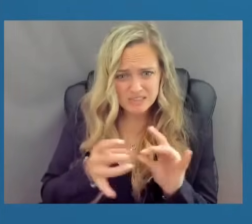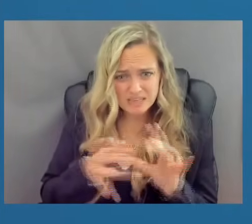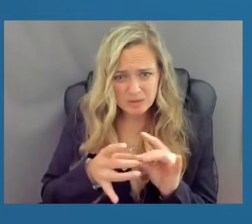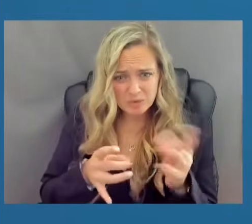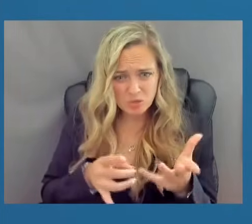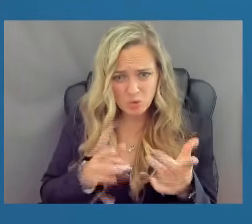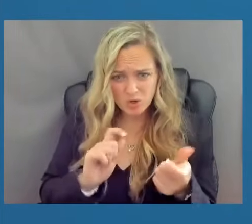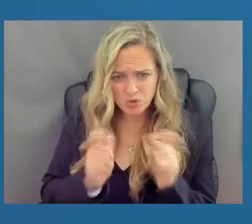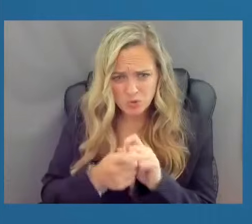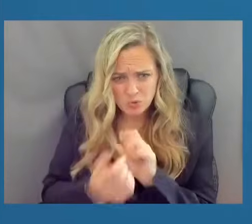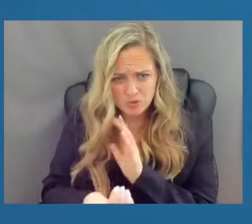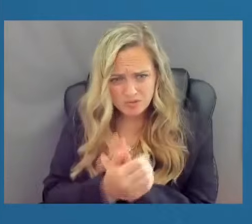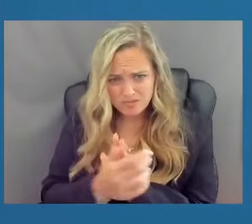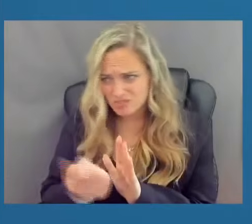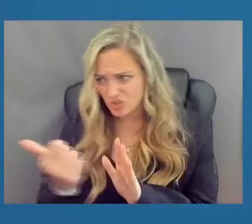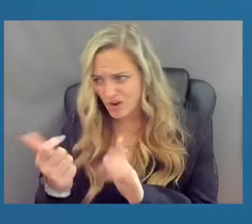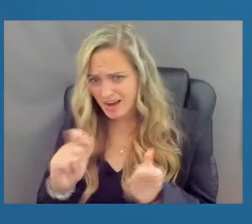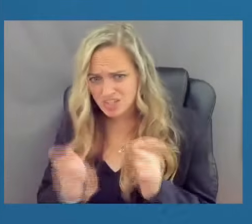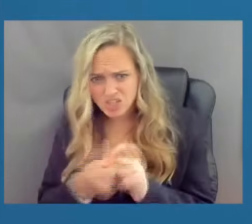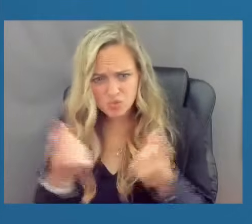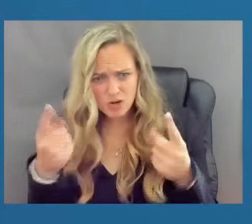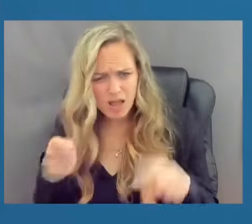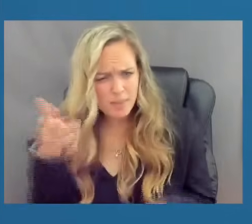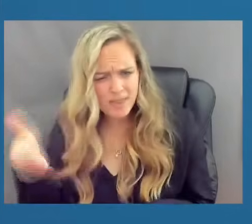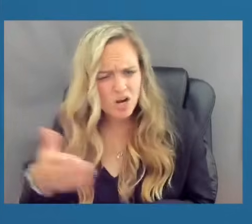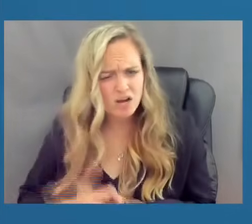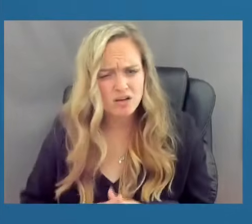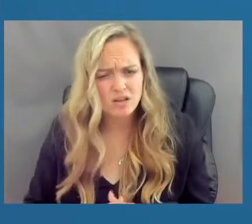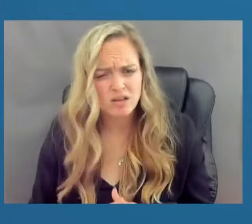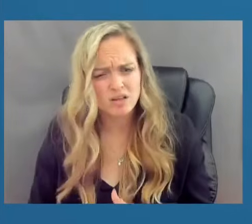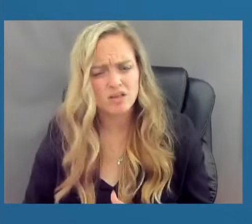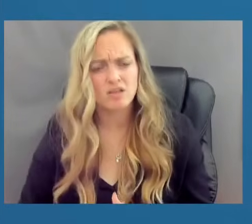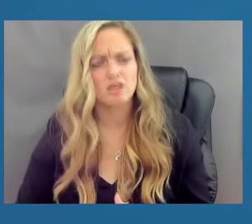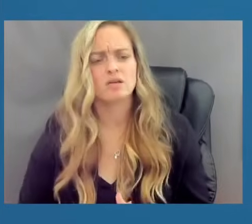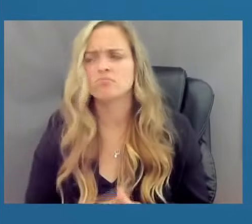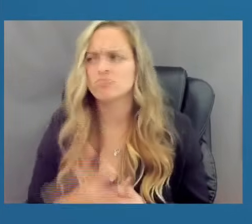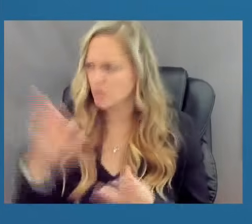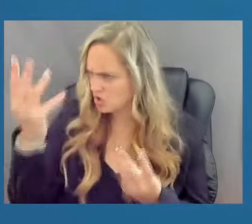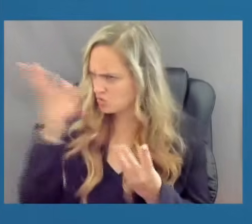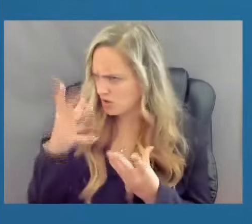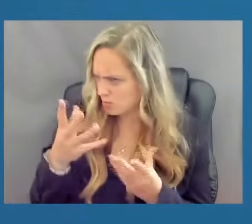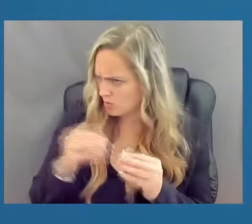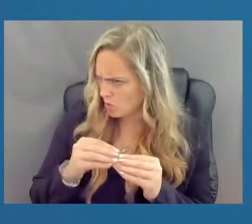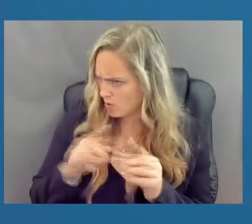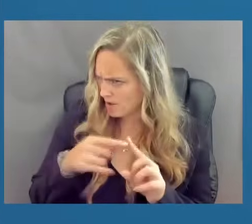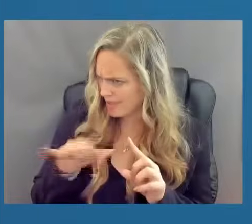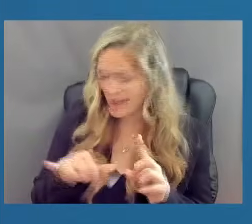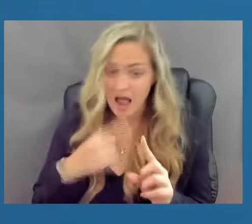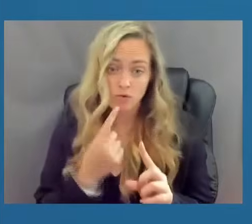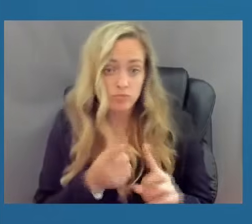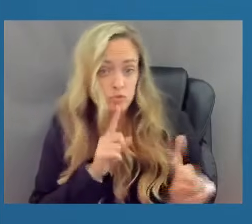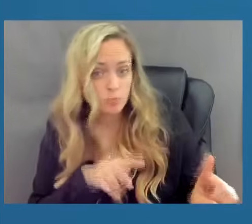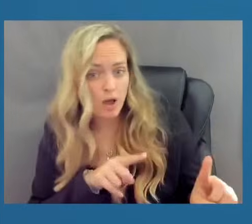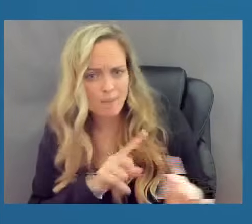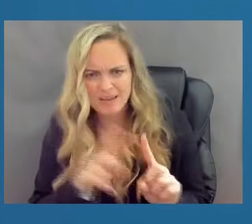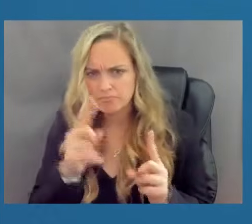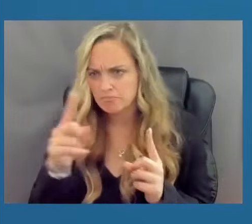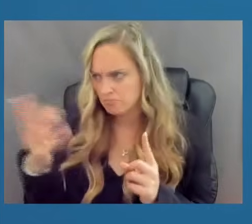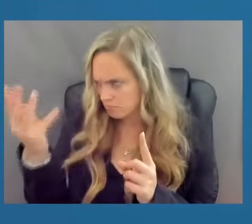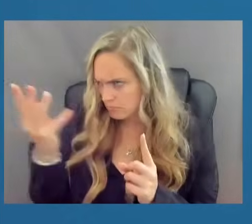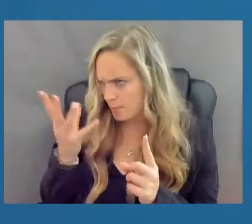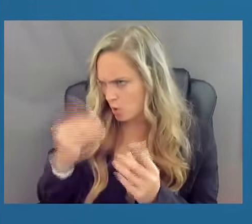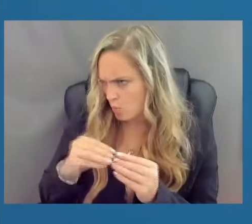amend or retract about what happened there? What is the details on that? We get back to you on that one. Okay, Governor, we'll get back to